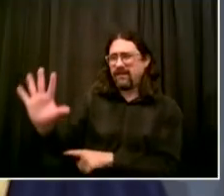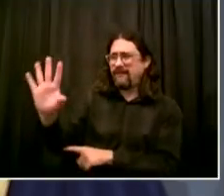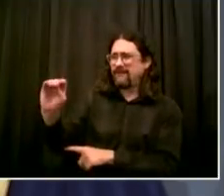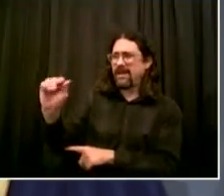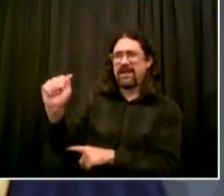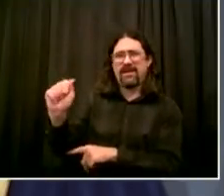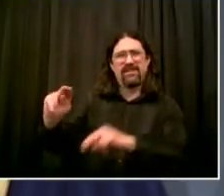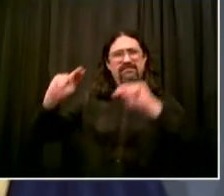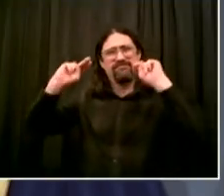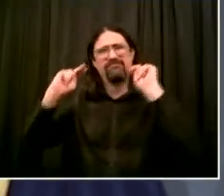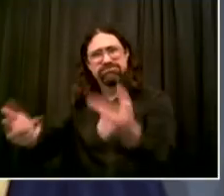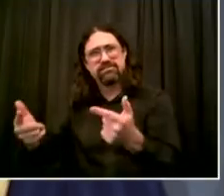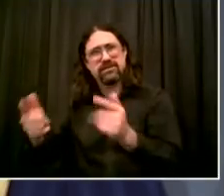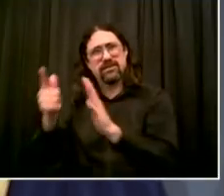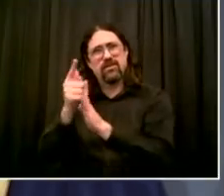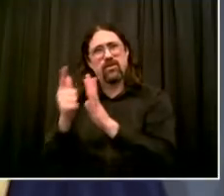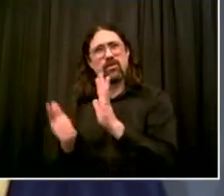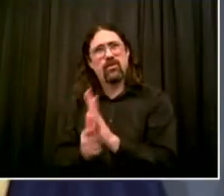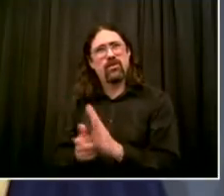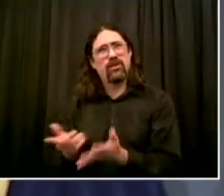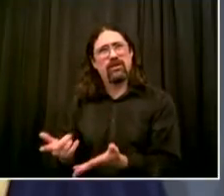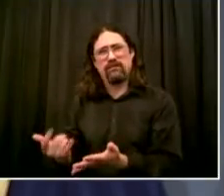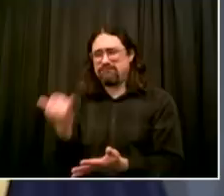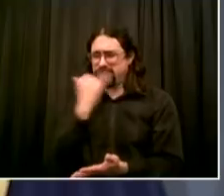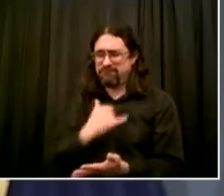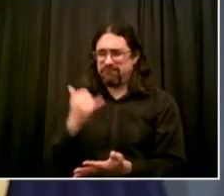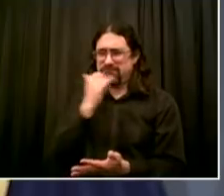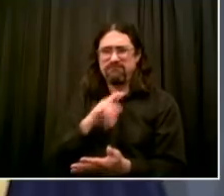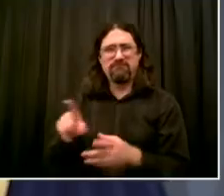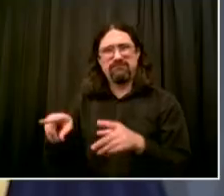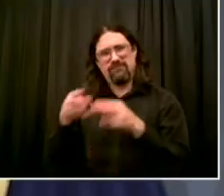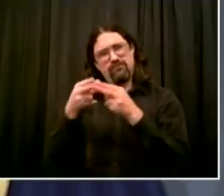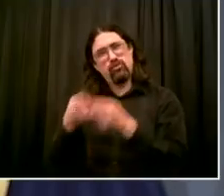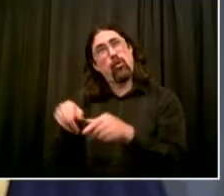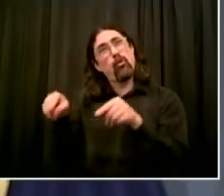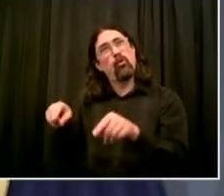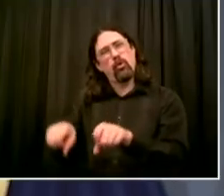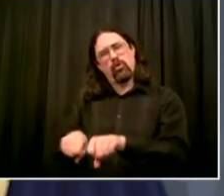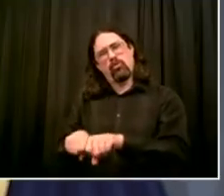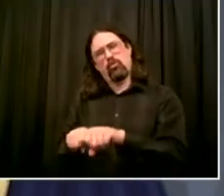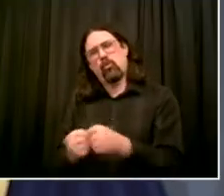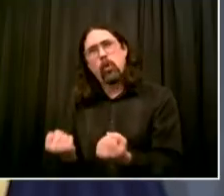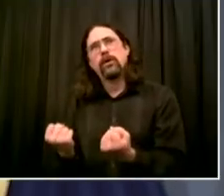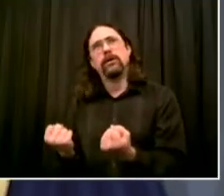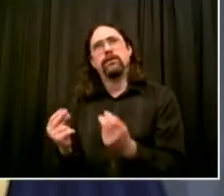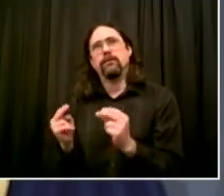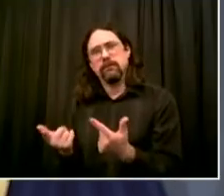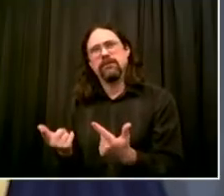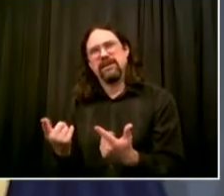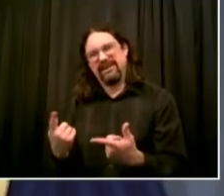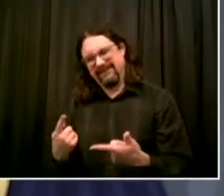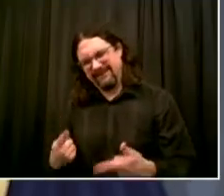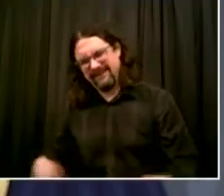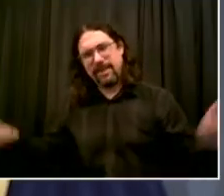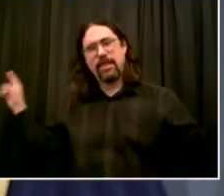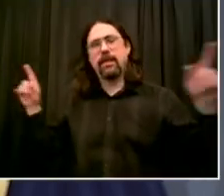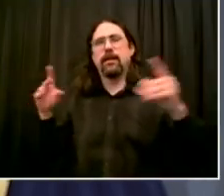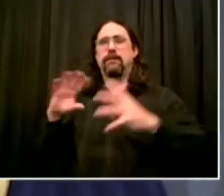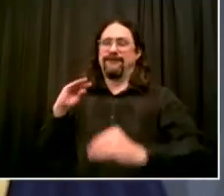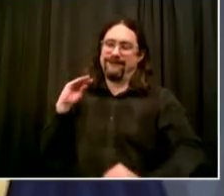for years, and a lot of building blocks came together to make it happen. Go ahead, Abu. Thank you so much, Mayor,